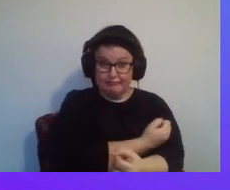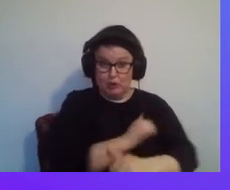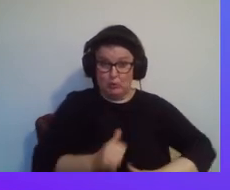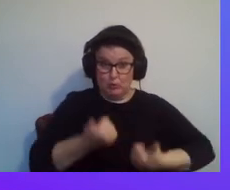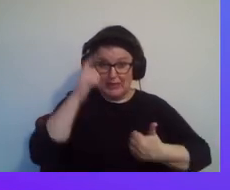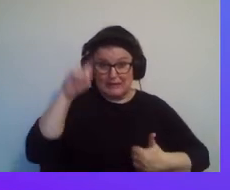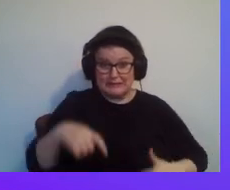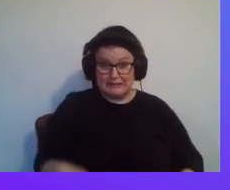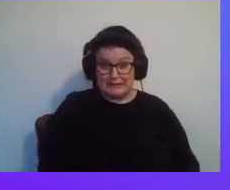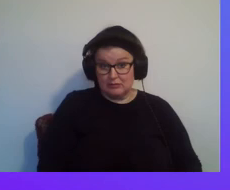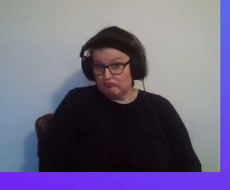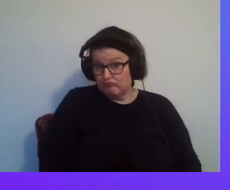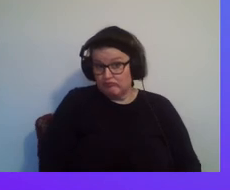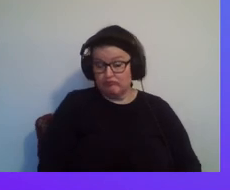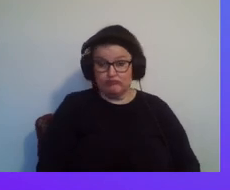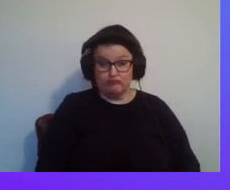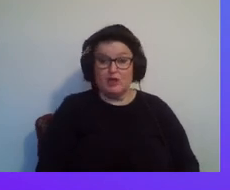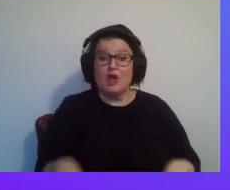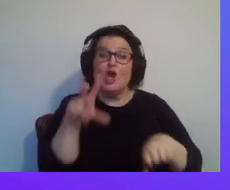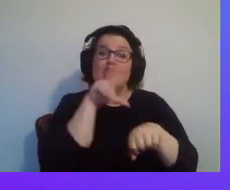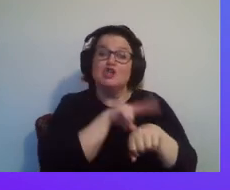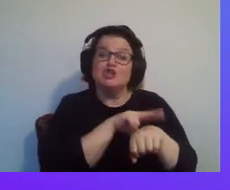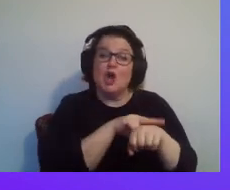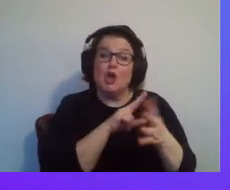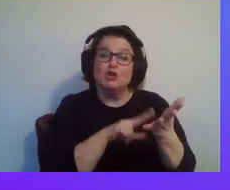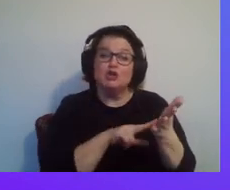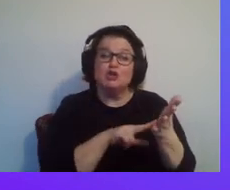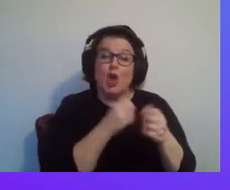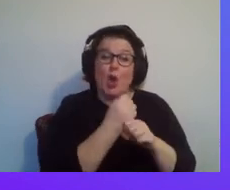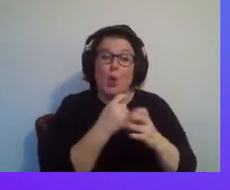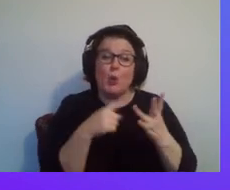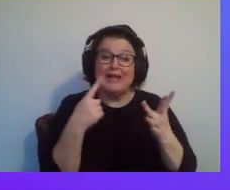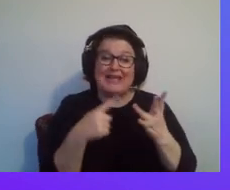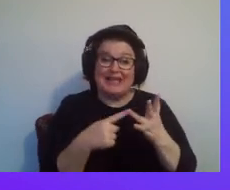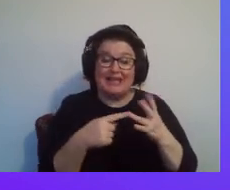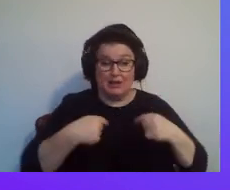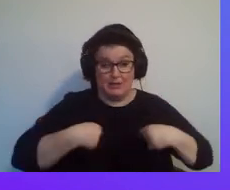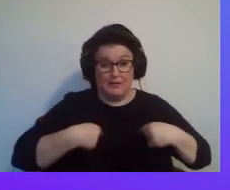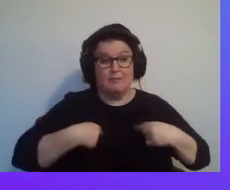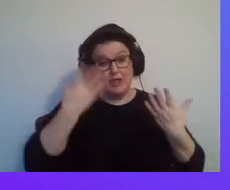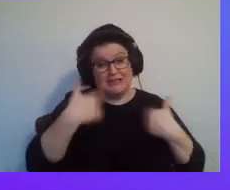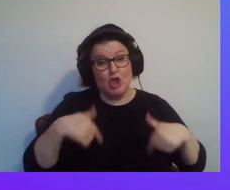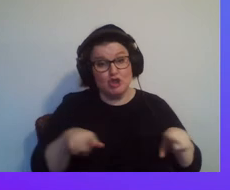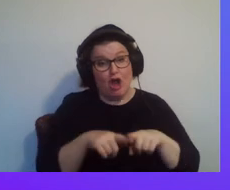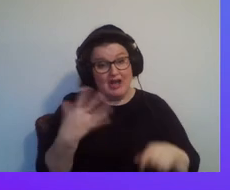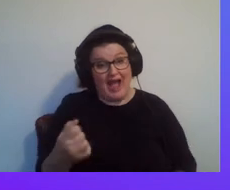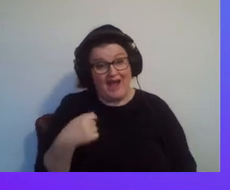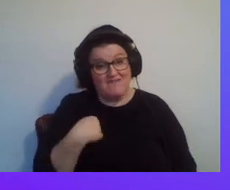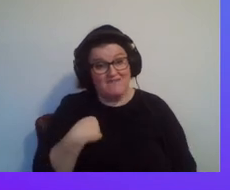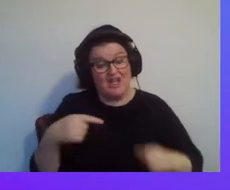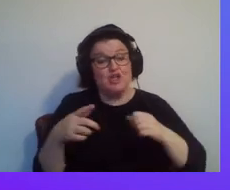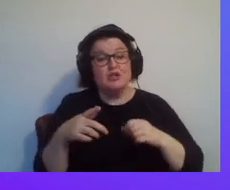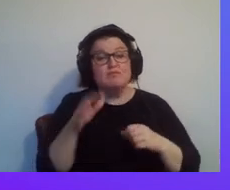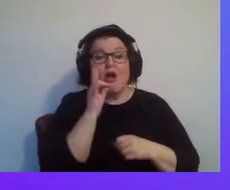Dr. Yogi, I mean, you're on the front line. Dr. Yogi, you're on the front line. That's my concern. I mean, is there a poverty, is there a, you